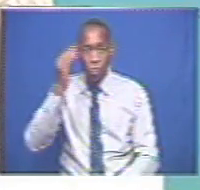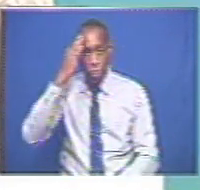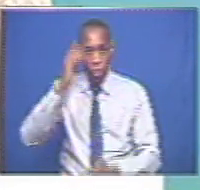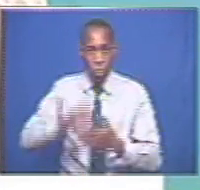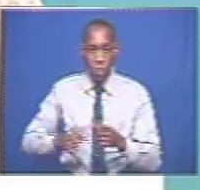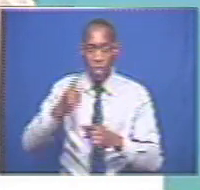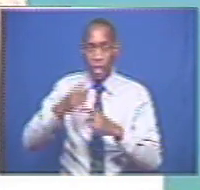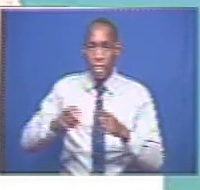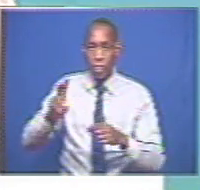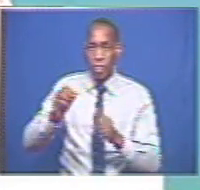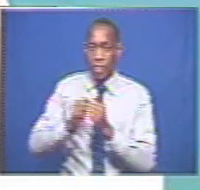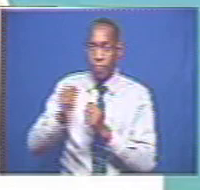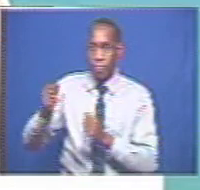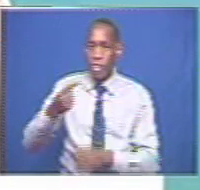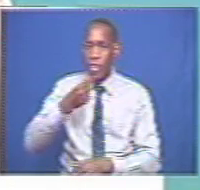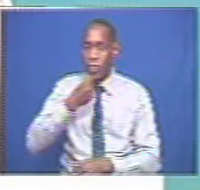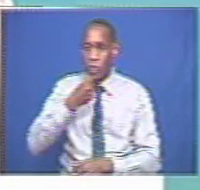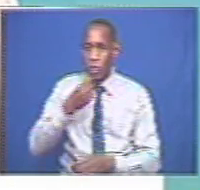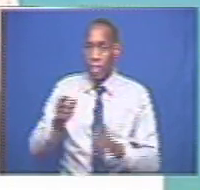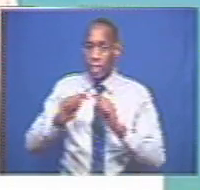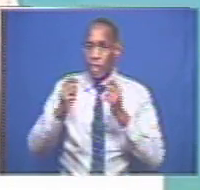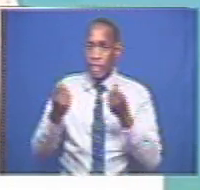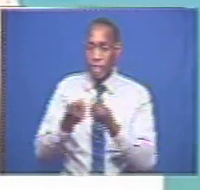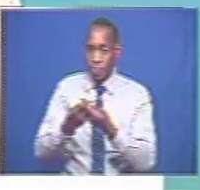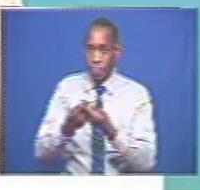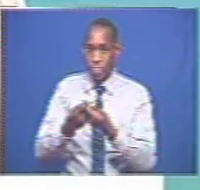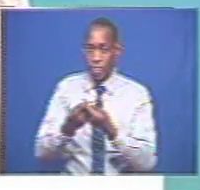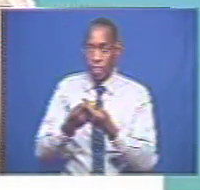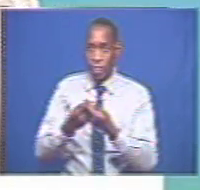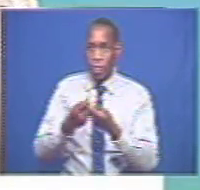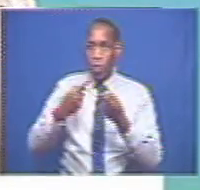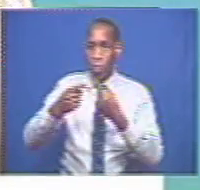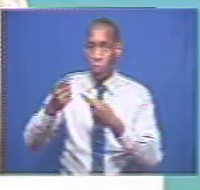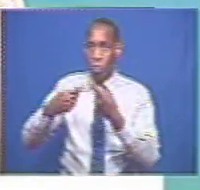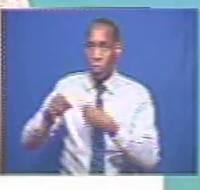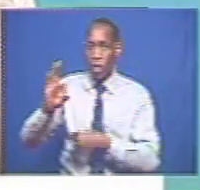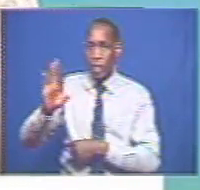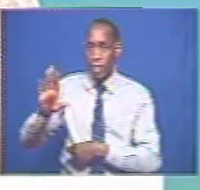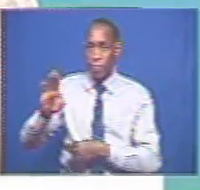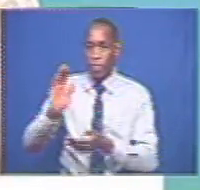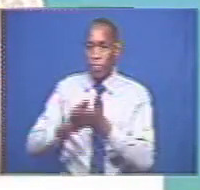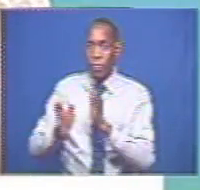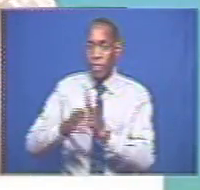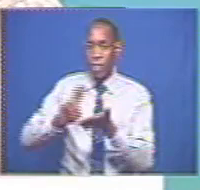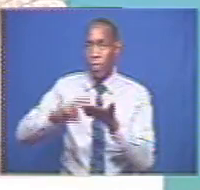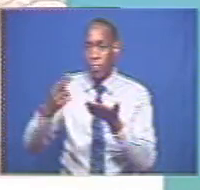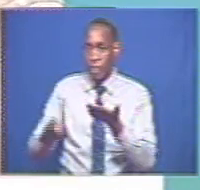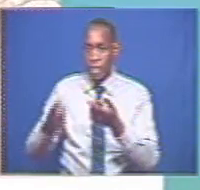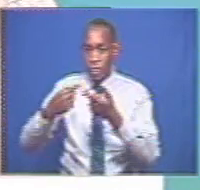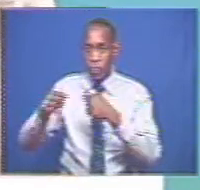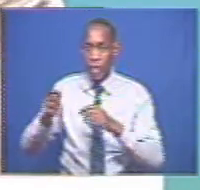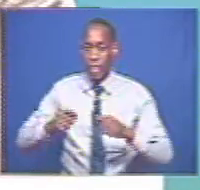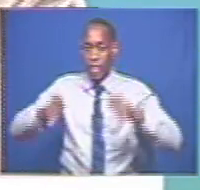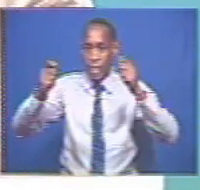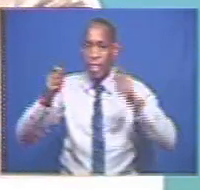the 2015 Mahia, class of 2015, Mahia went 35 matches unbeaten, winning the league. And FC